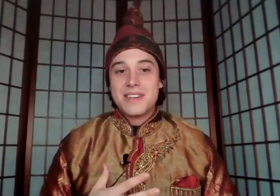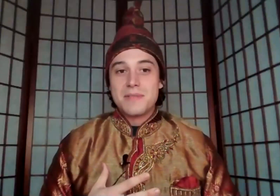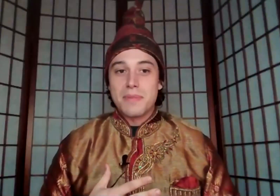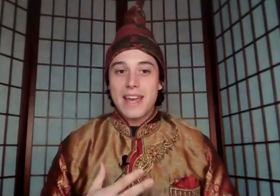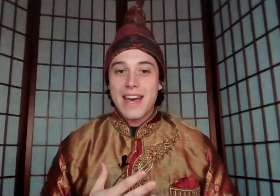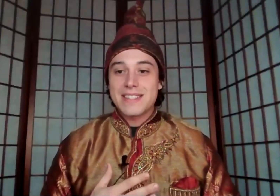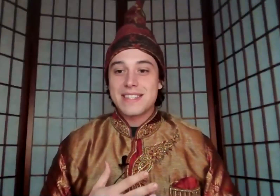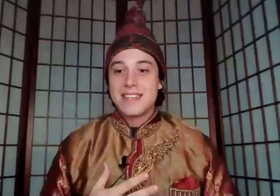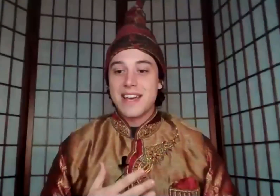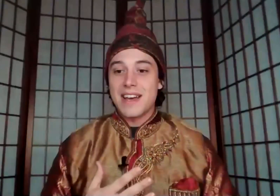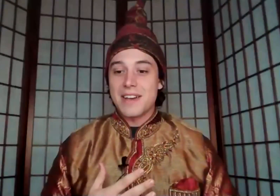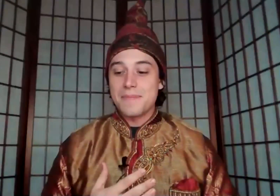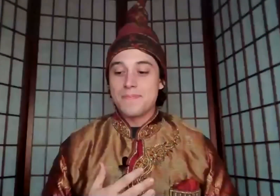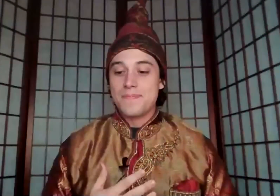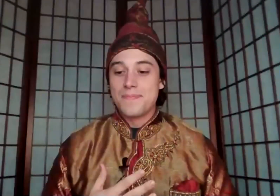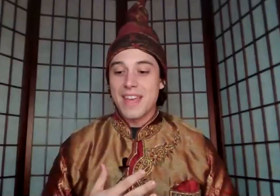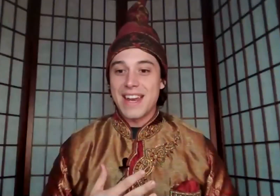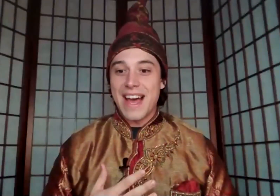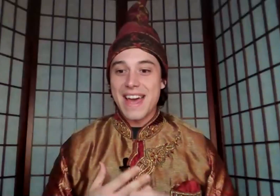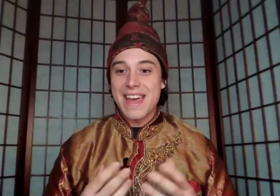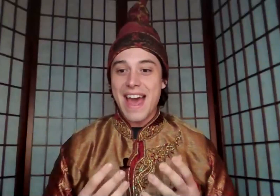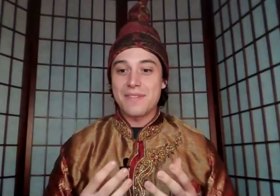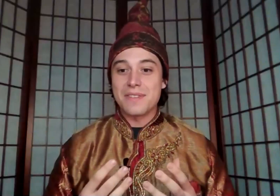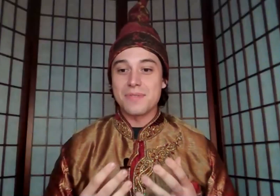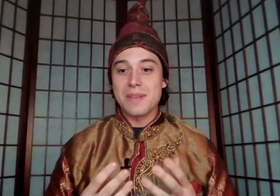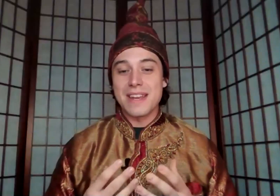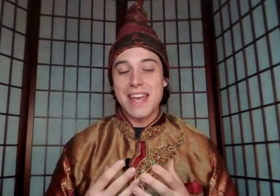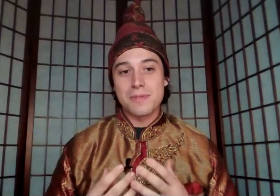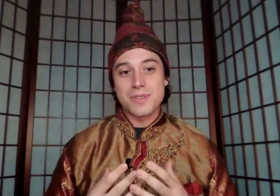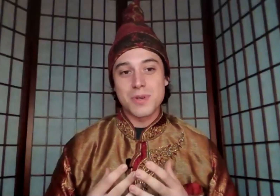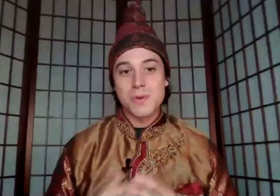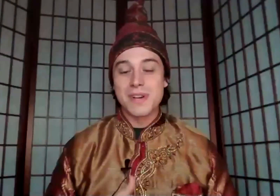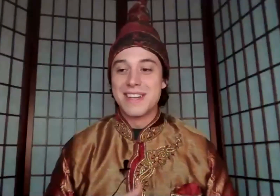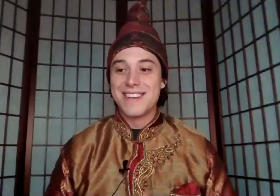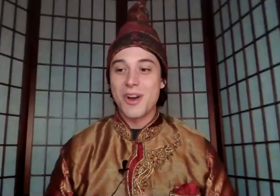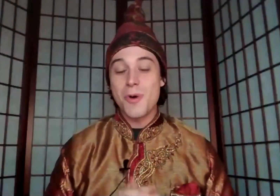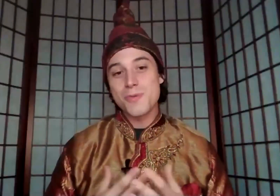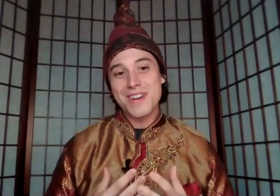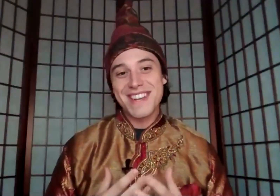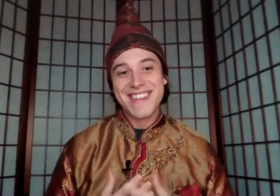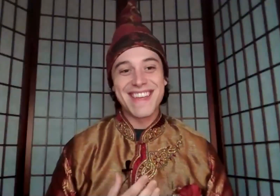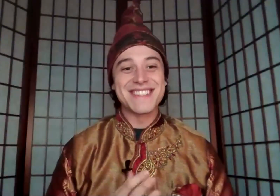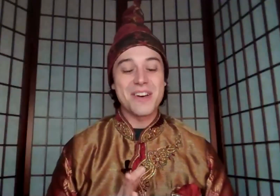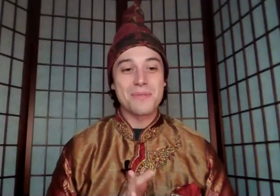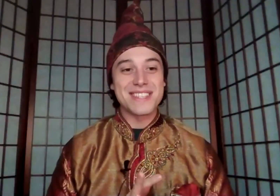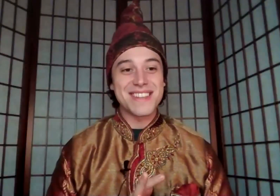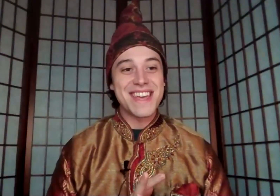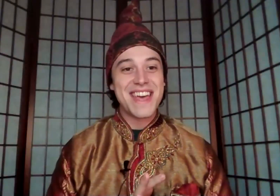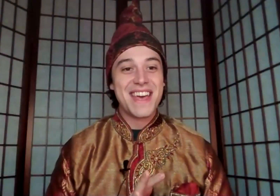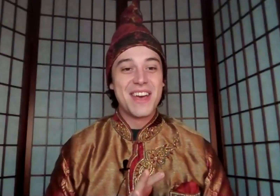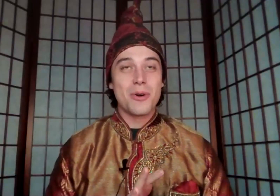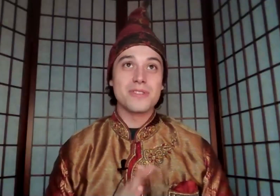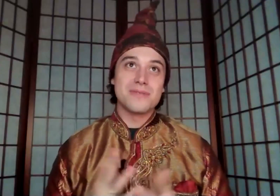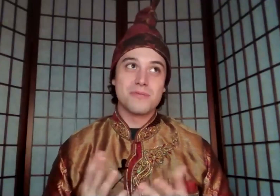loved black cats, and I haven't really been able to own one until